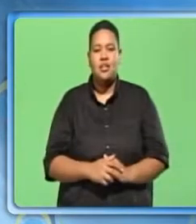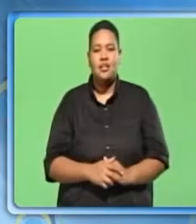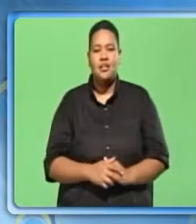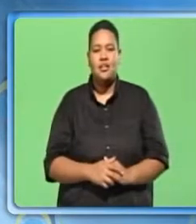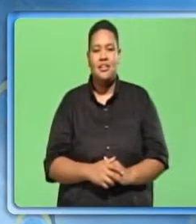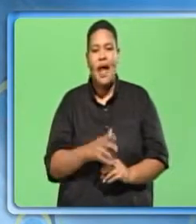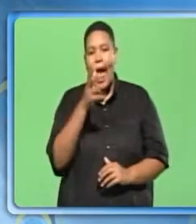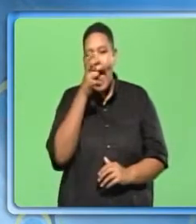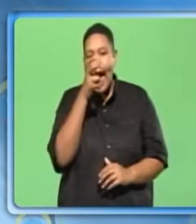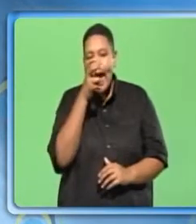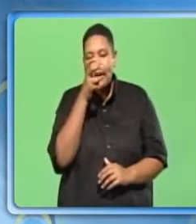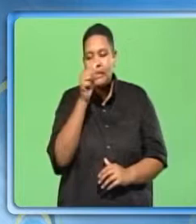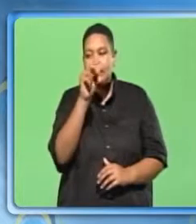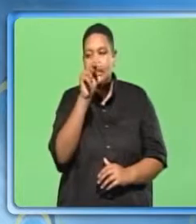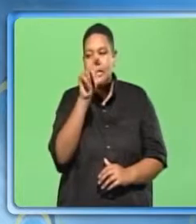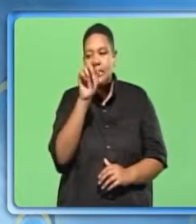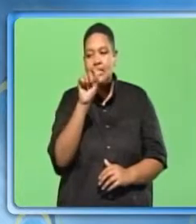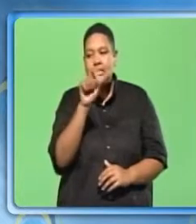ants,